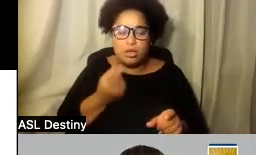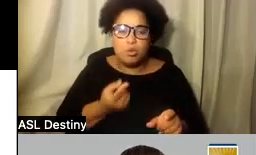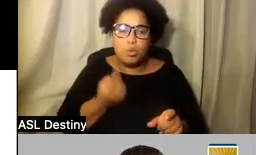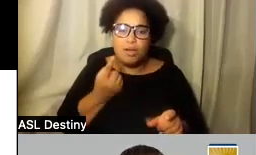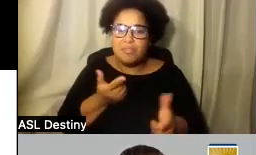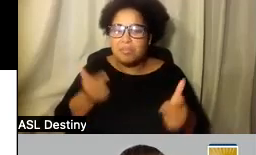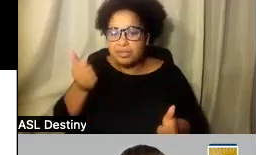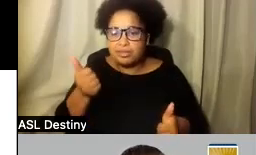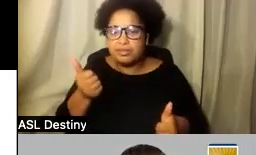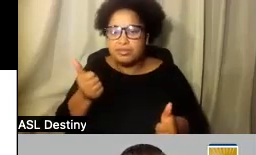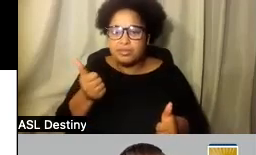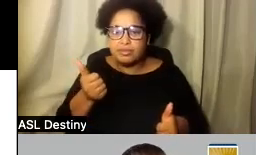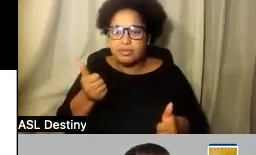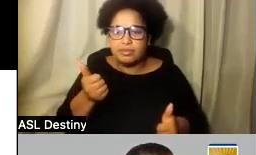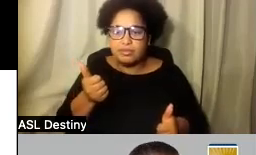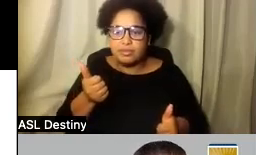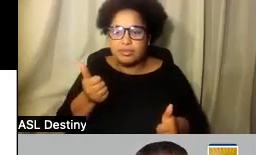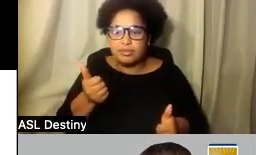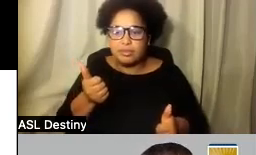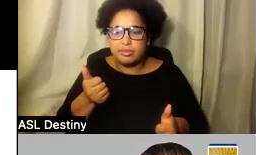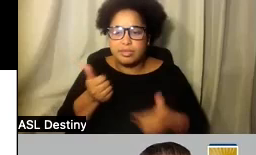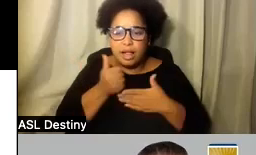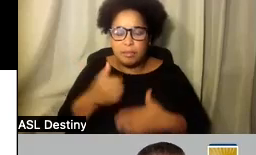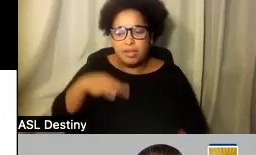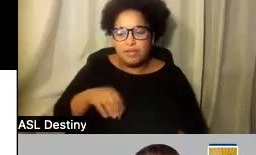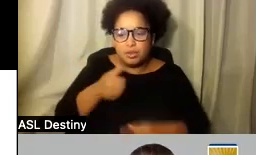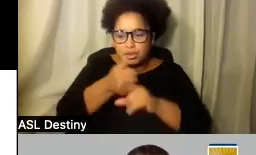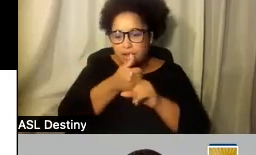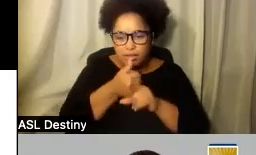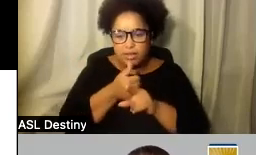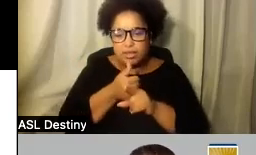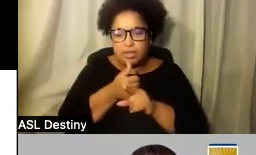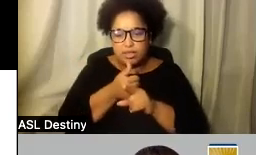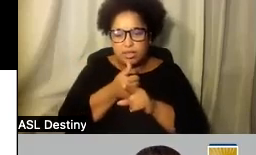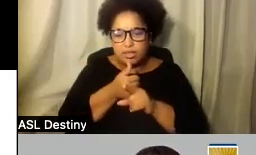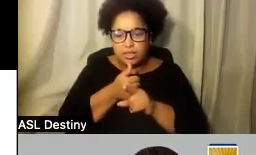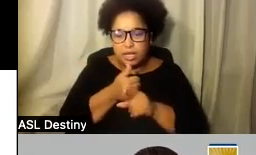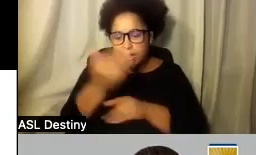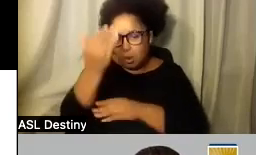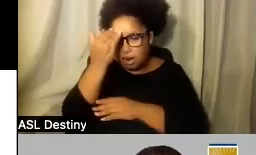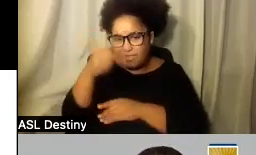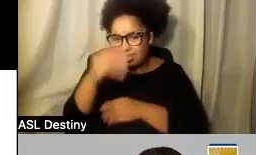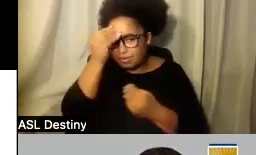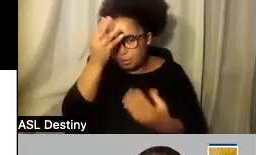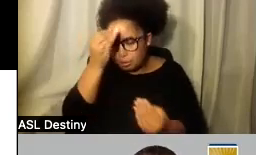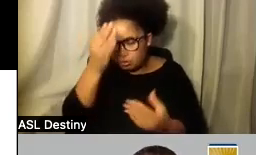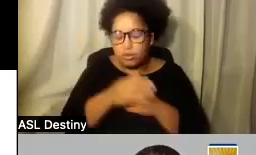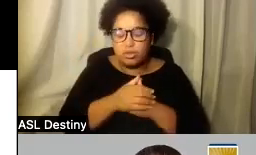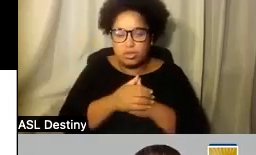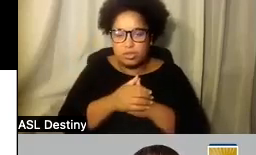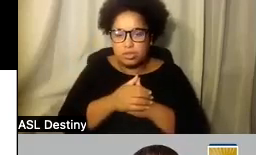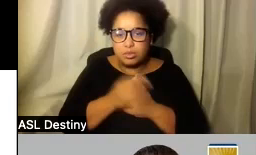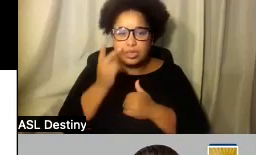biggest things that I could say do to help benefit yourself in this instance and stay apprised to the information and what's